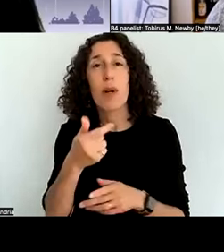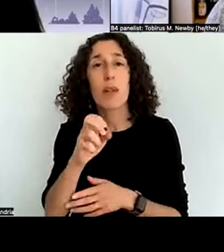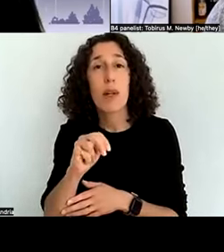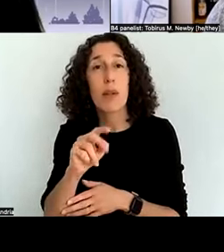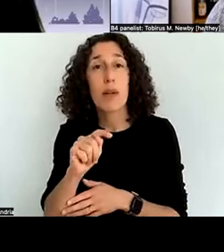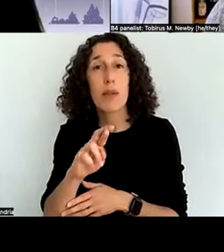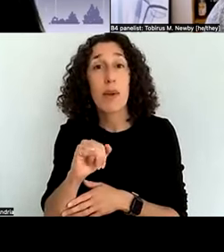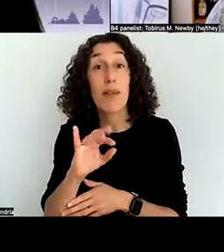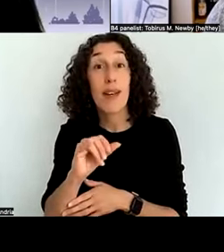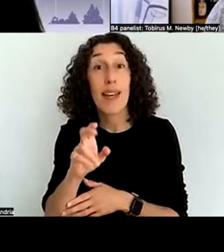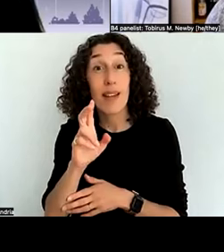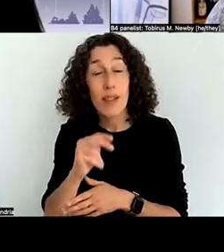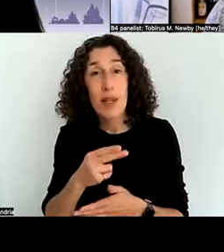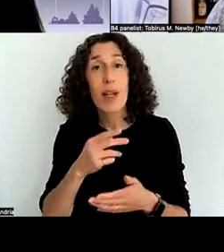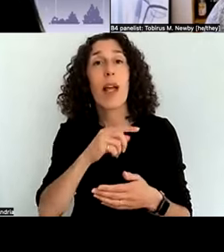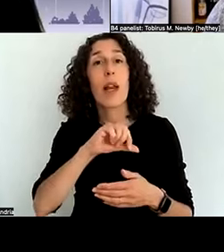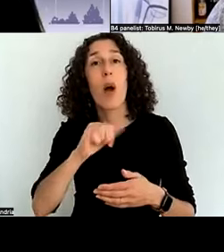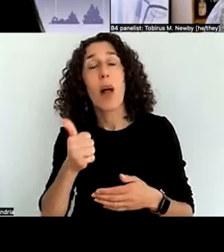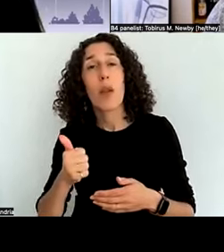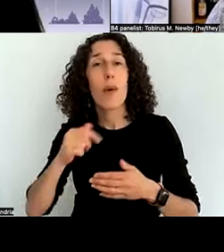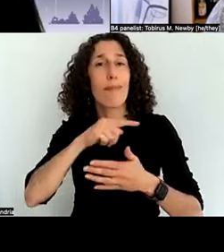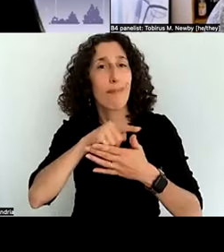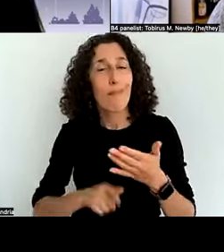So those are legacies that shape my thinking and my being.